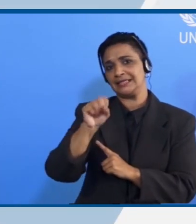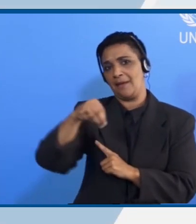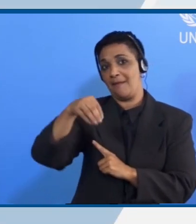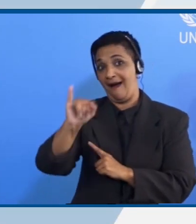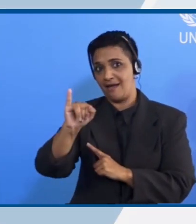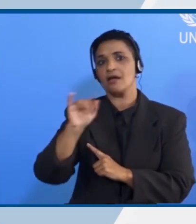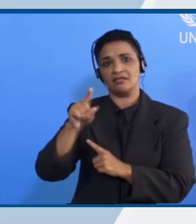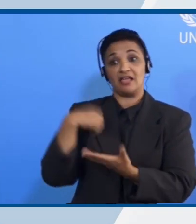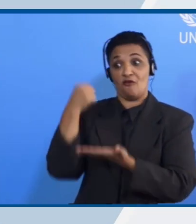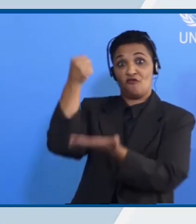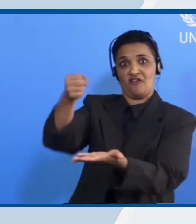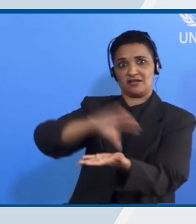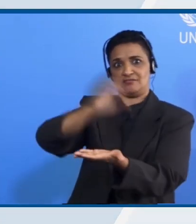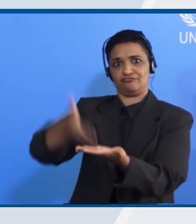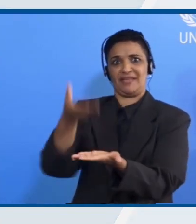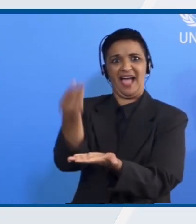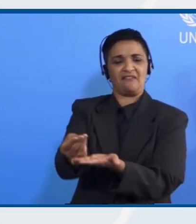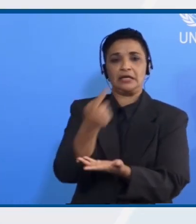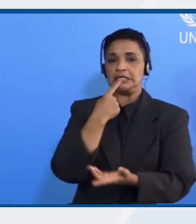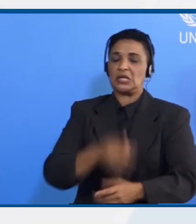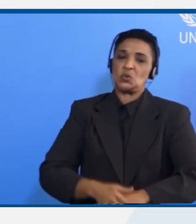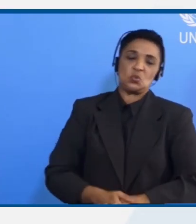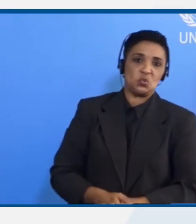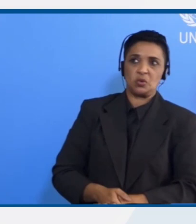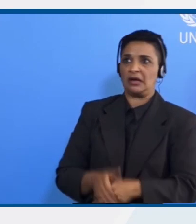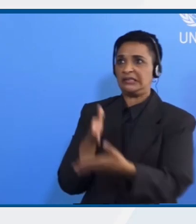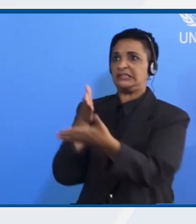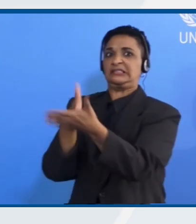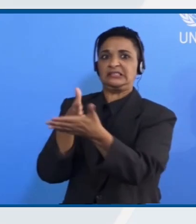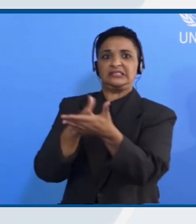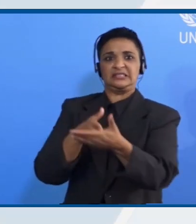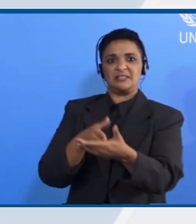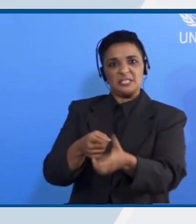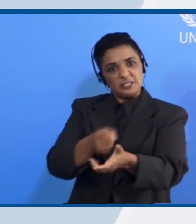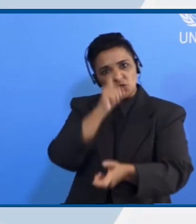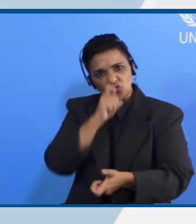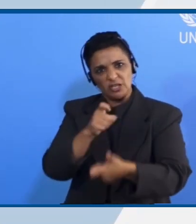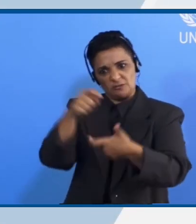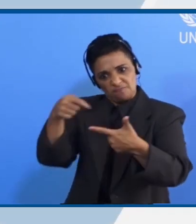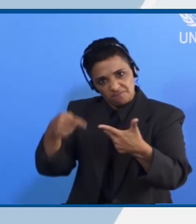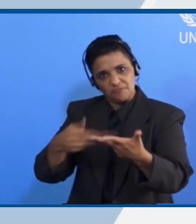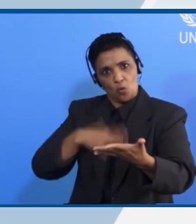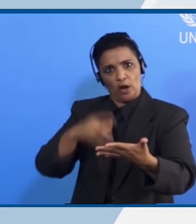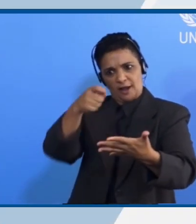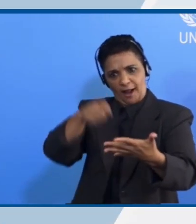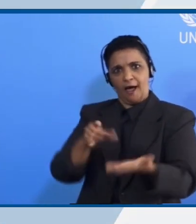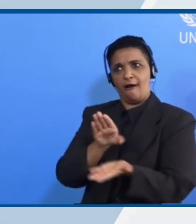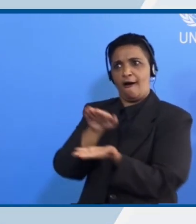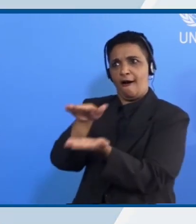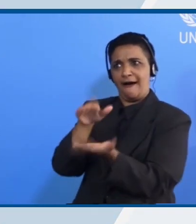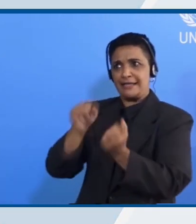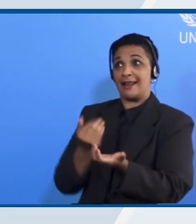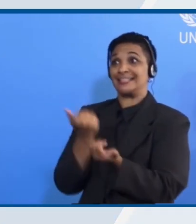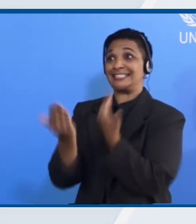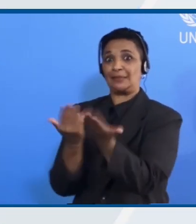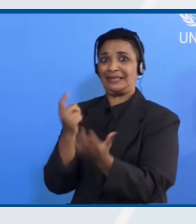Indonesia 1 fund. What they say is it's so difficult to access these funds. They have different requirements. Different funders have different requirements. It's hard to keep up with.